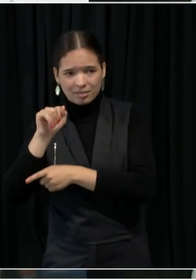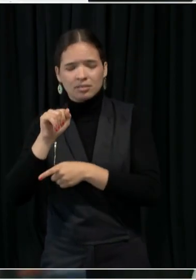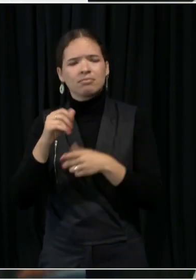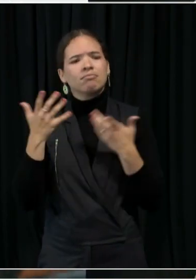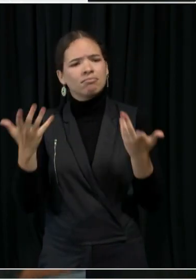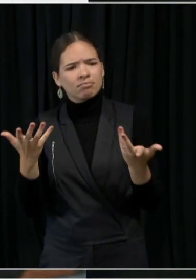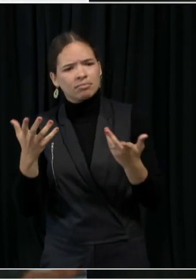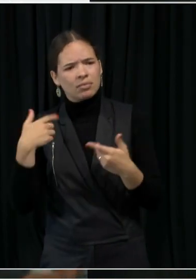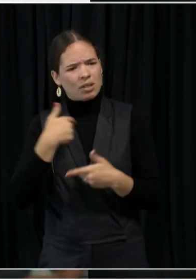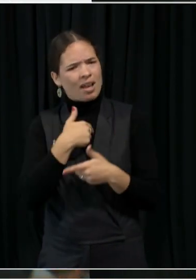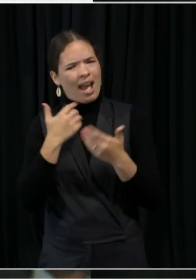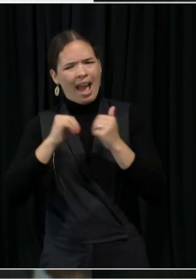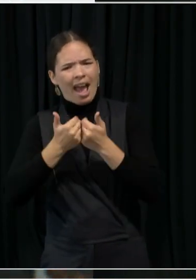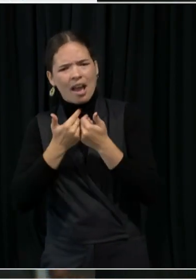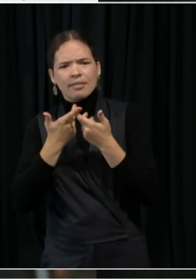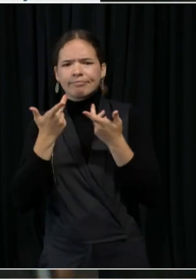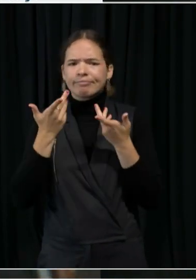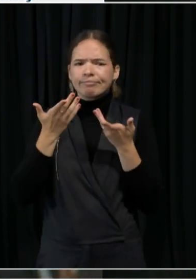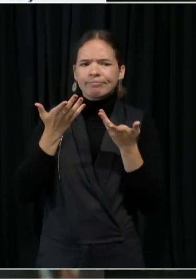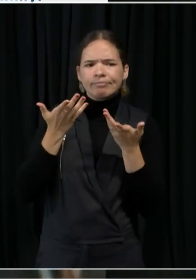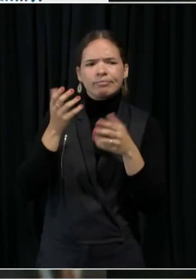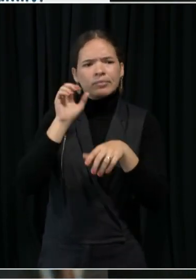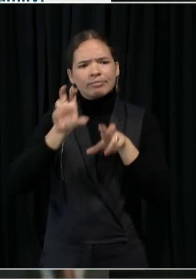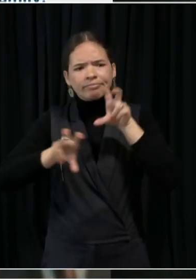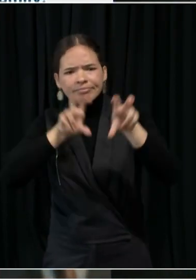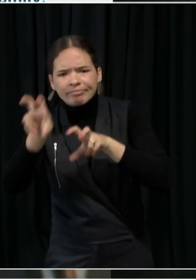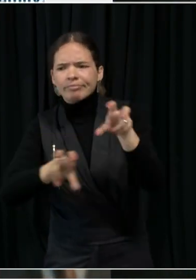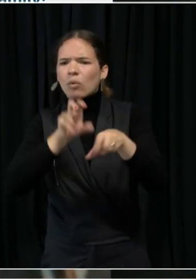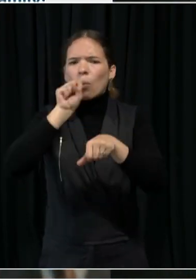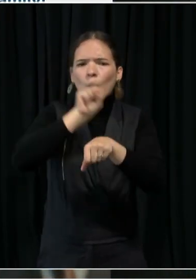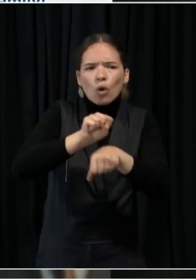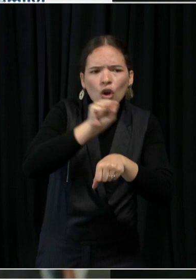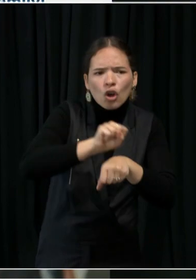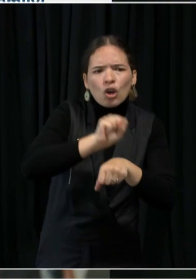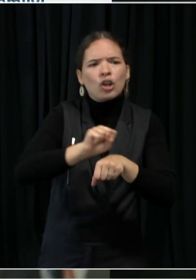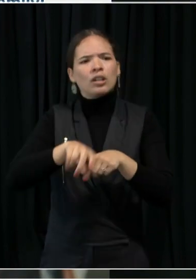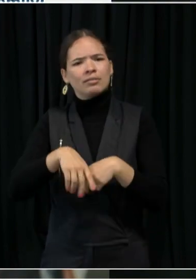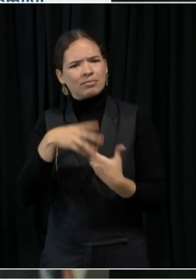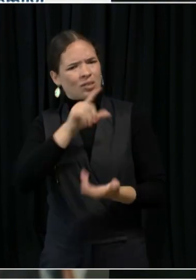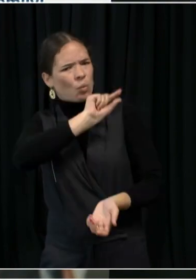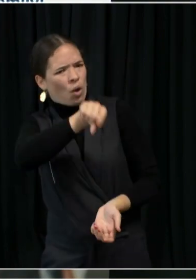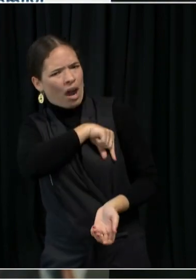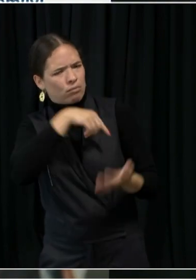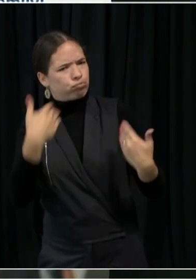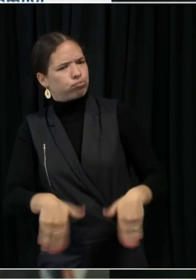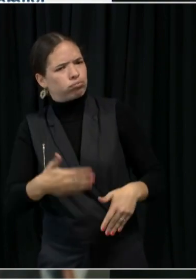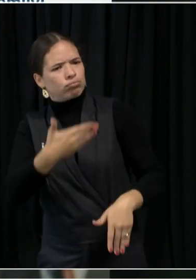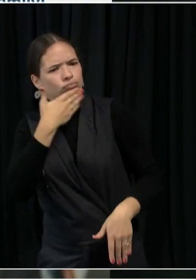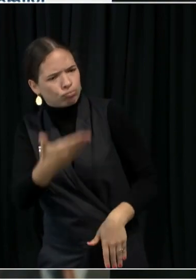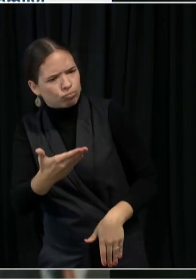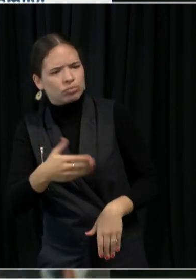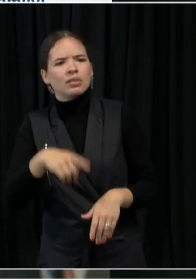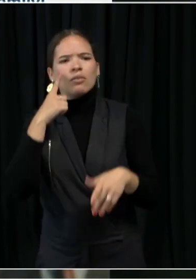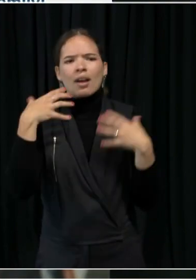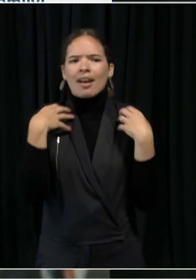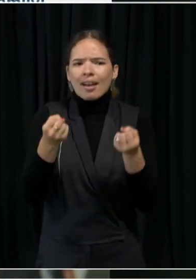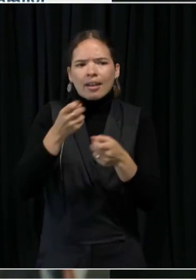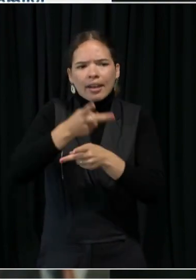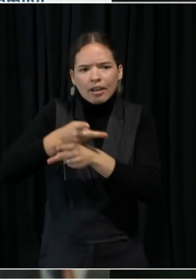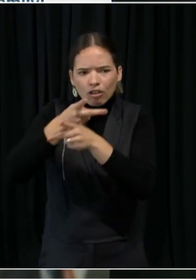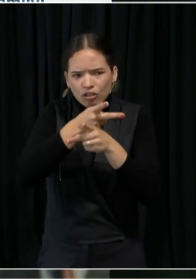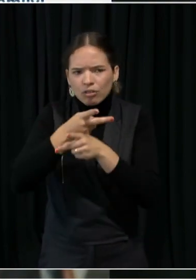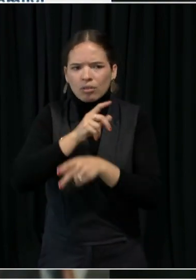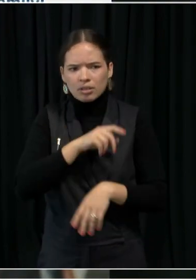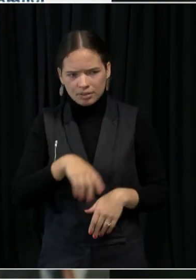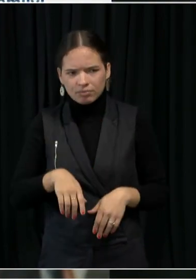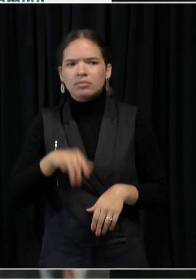have invested and worked long and hard for high quality health care for all Washingtonians east of the river. And